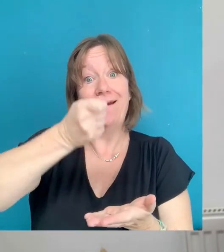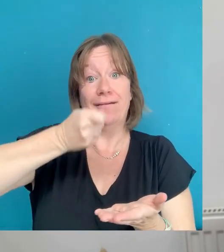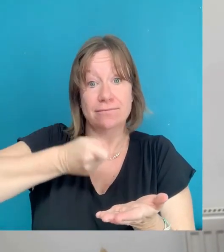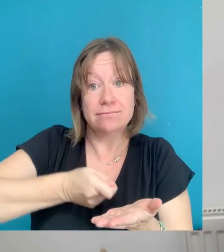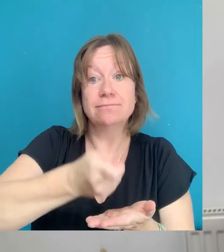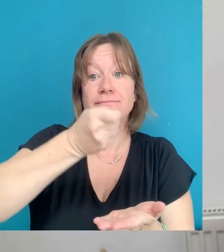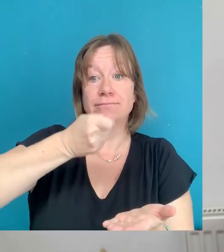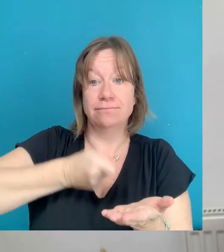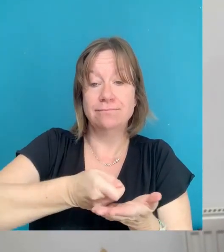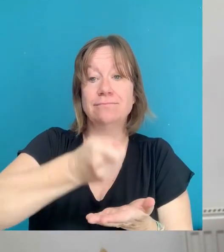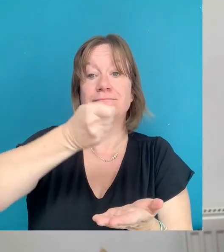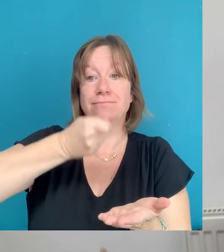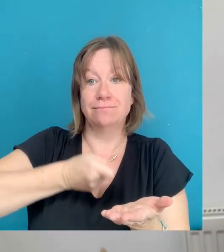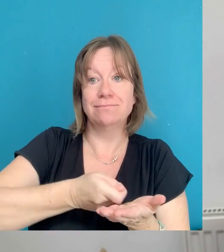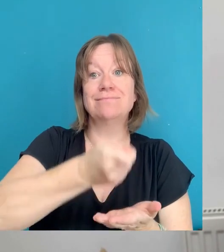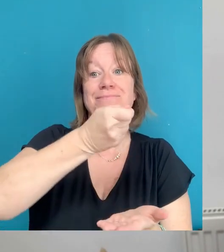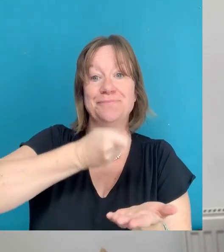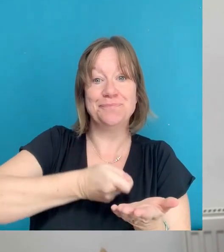up.